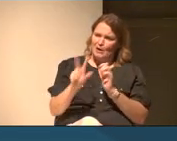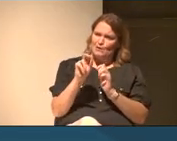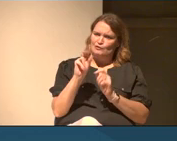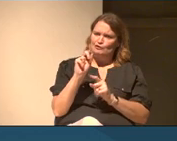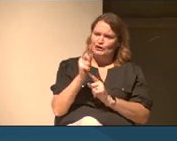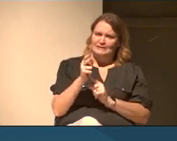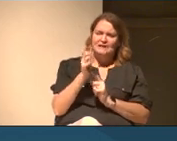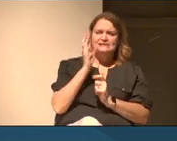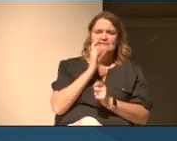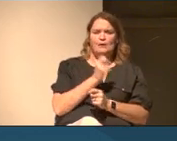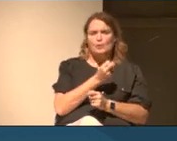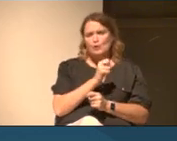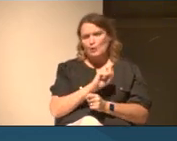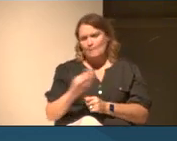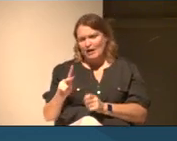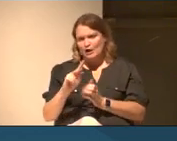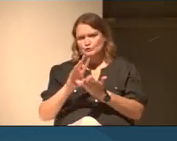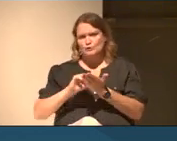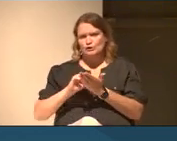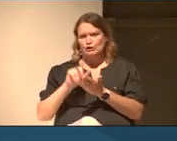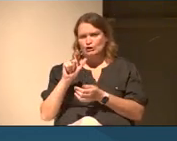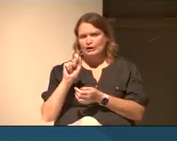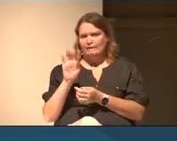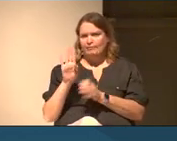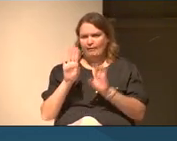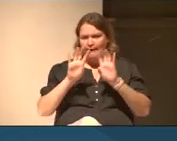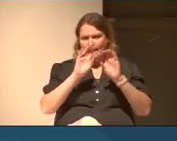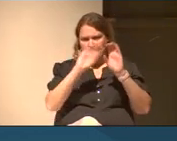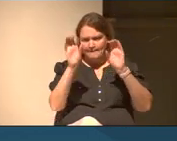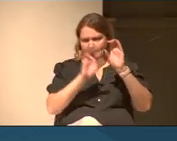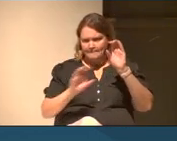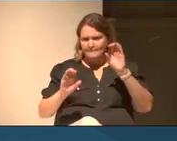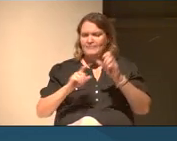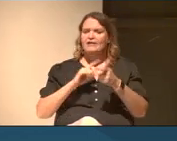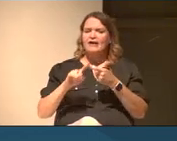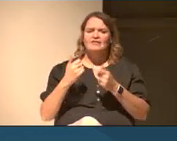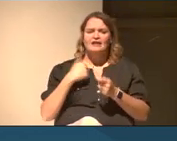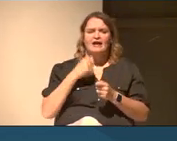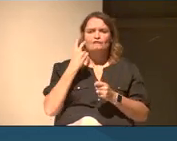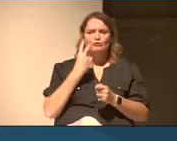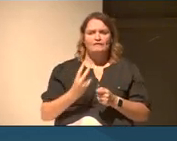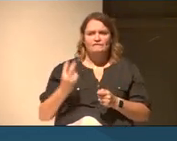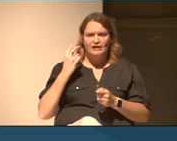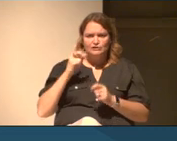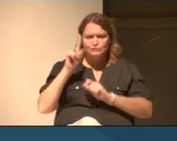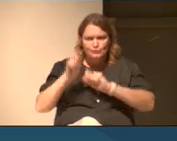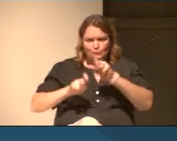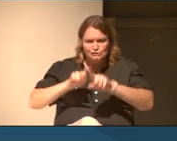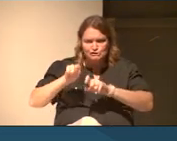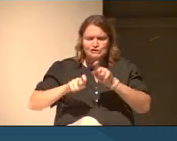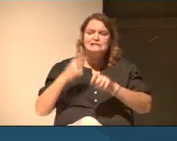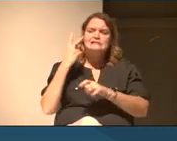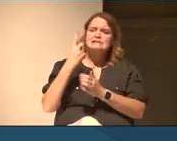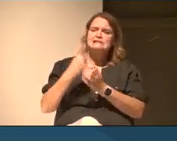into that learning lab collection. And again, those reflection questions and seeing the examples of those that have made an impact.